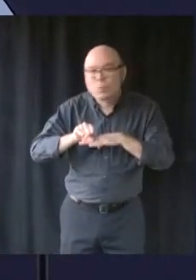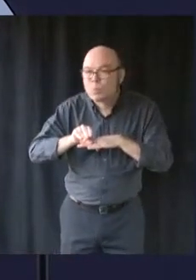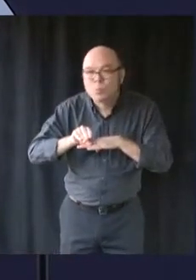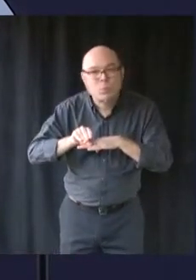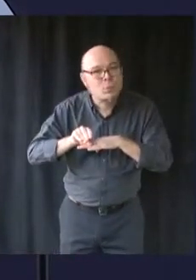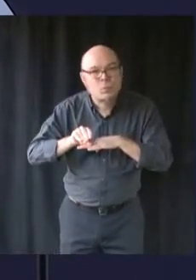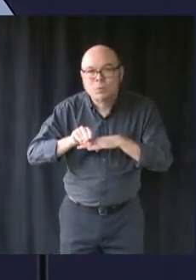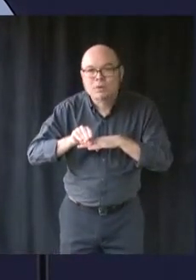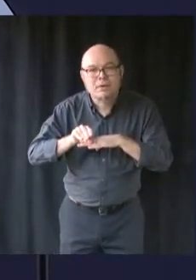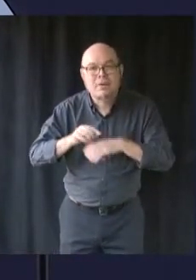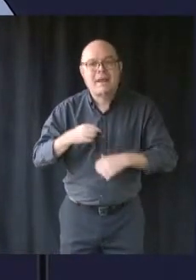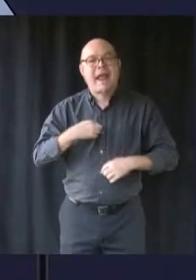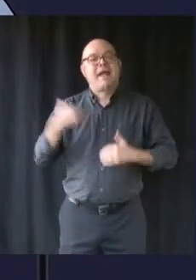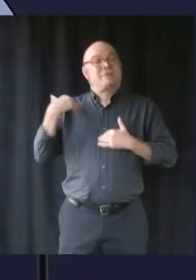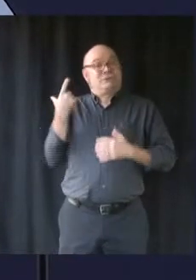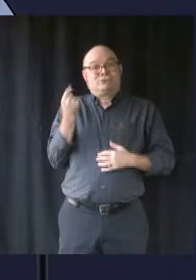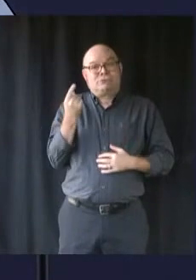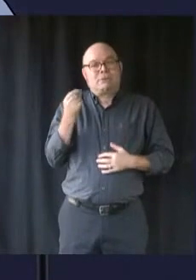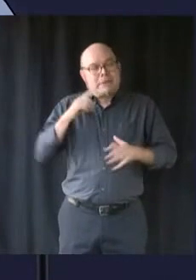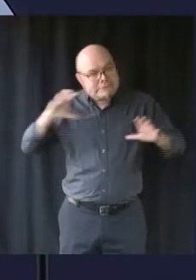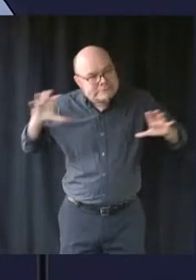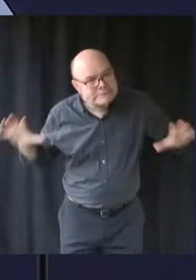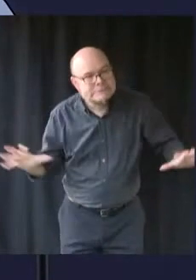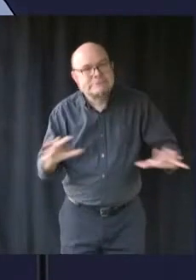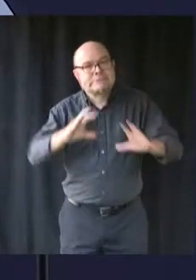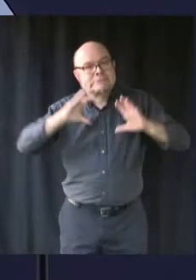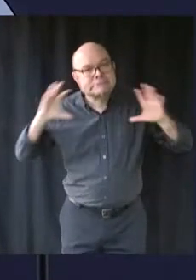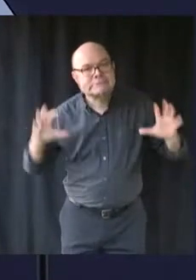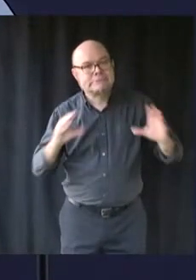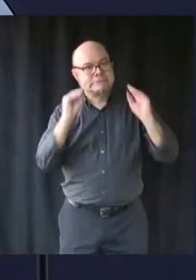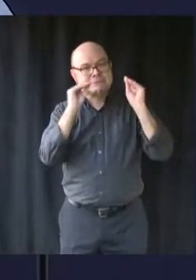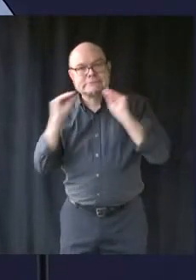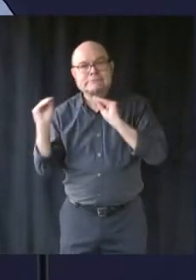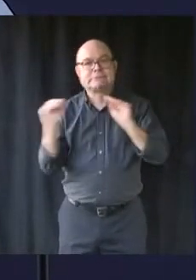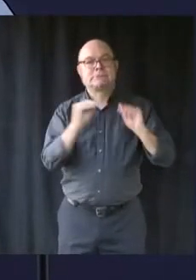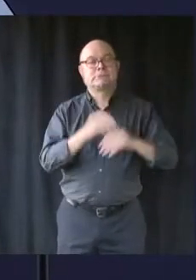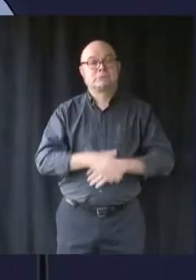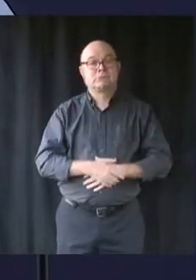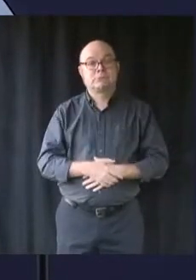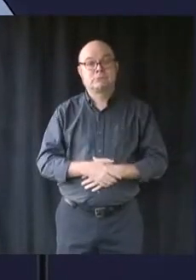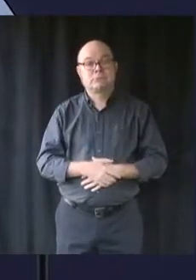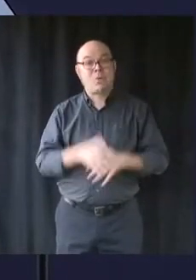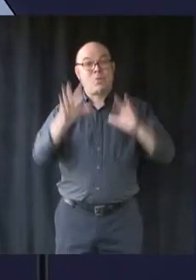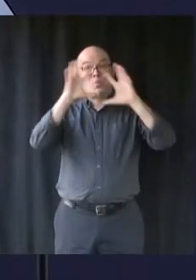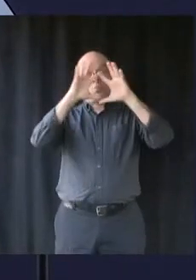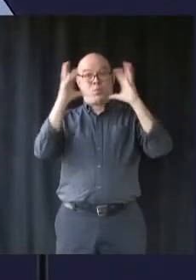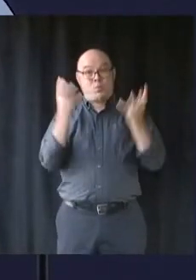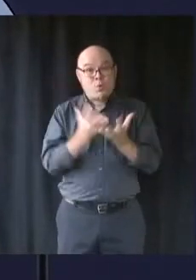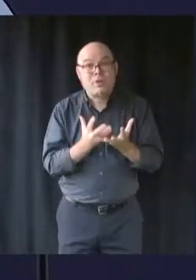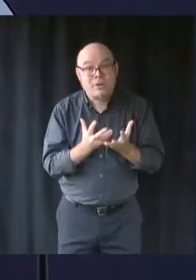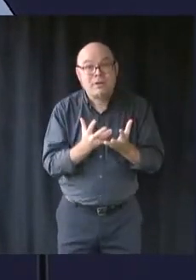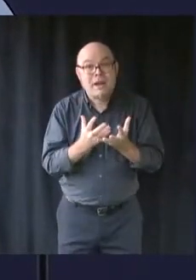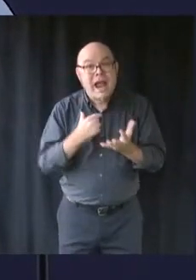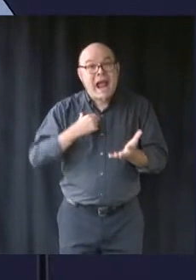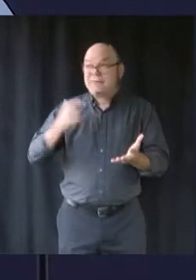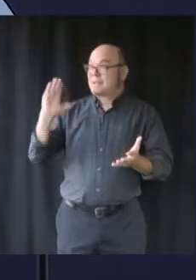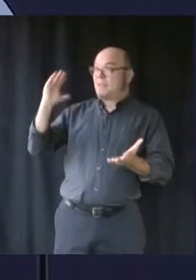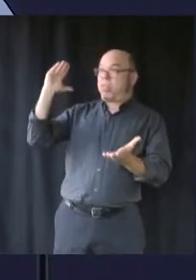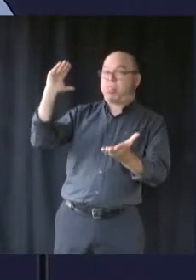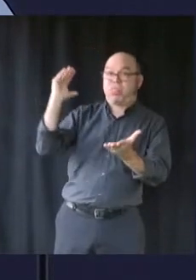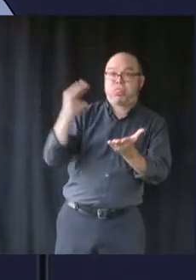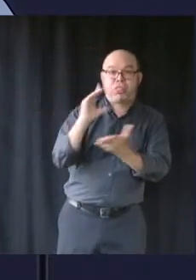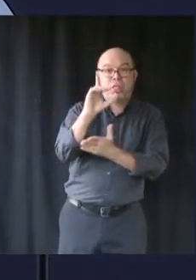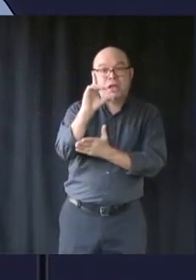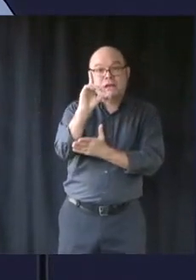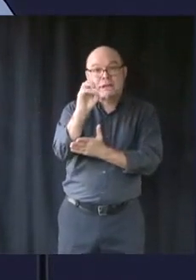We have fewer democracies in the world today than we did 15 years ago. Fewer, not more,